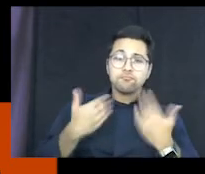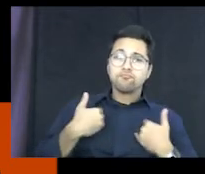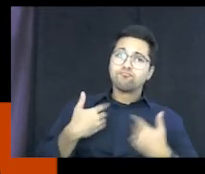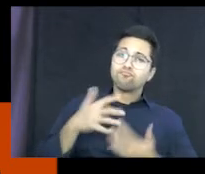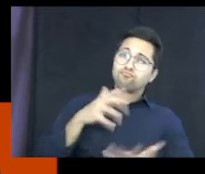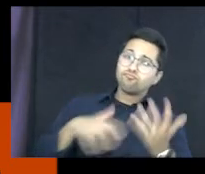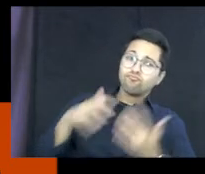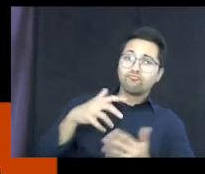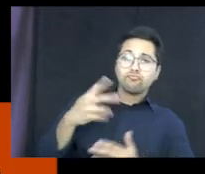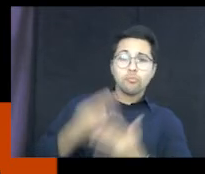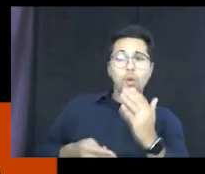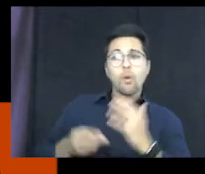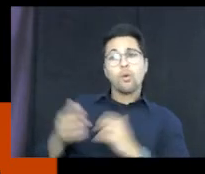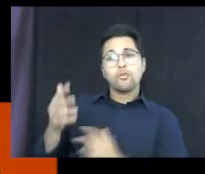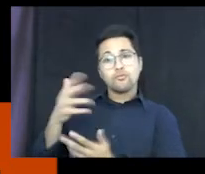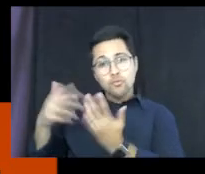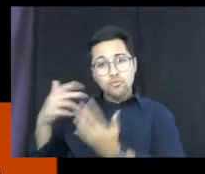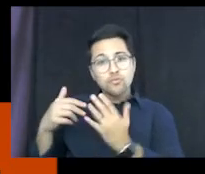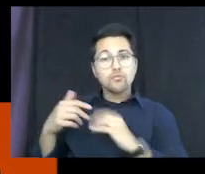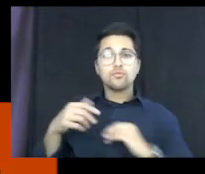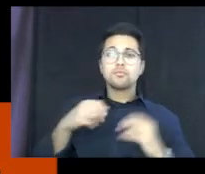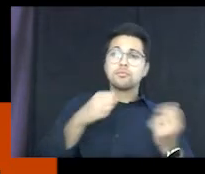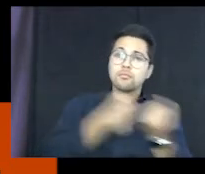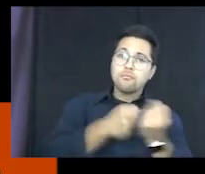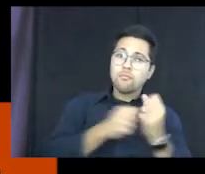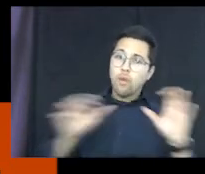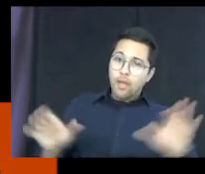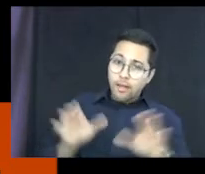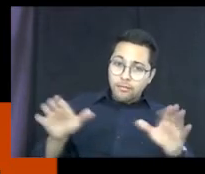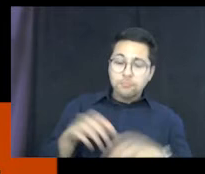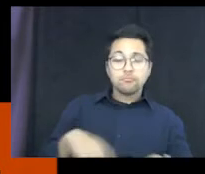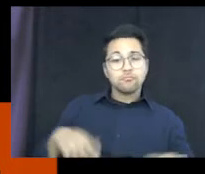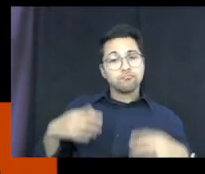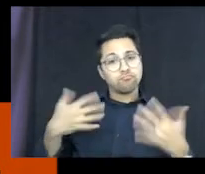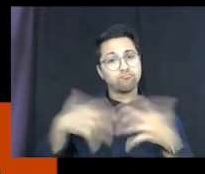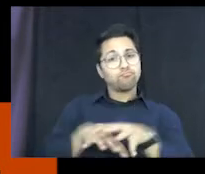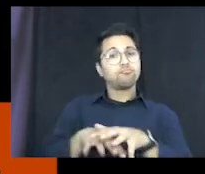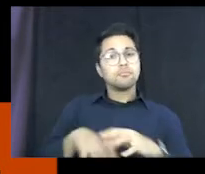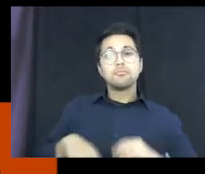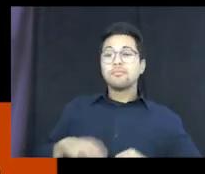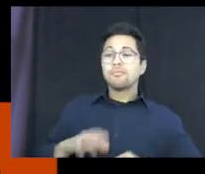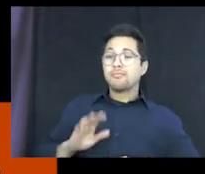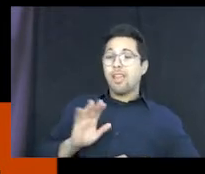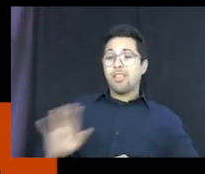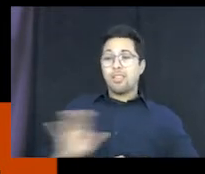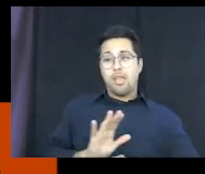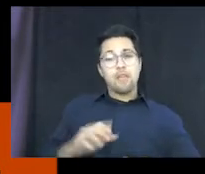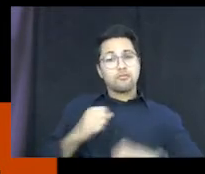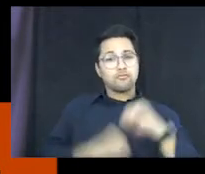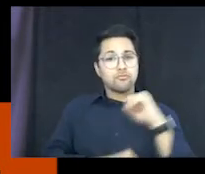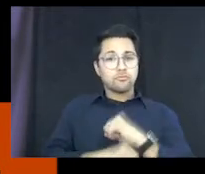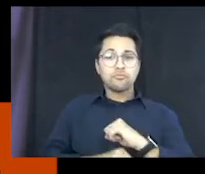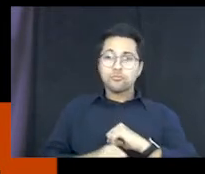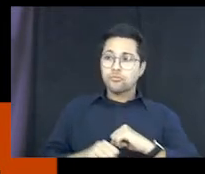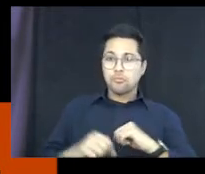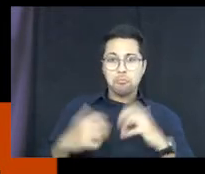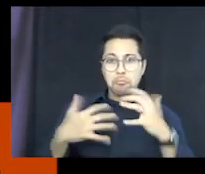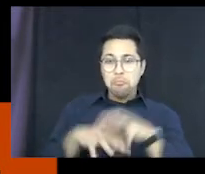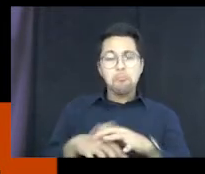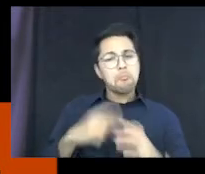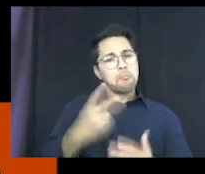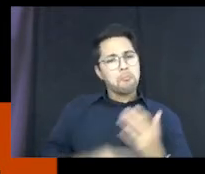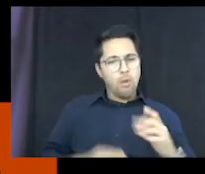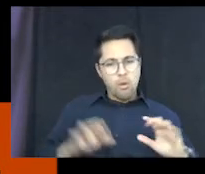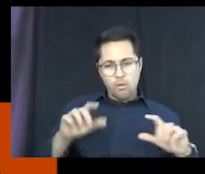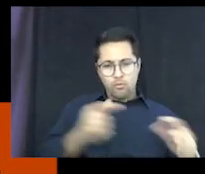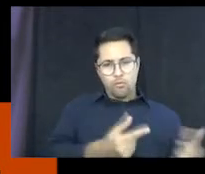of social and support activities, however, and their structures routinely overlap. Both groups have one